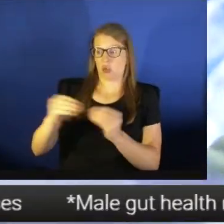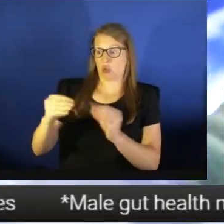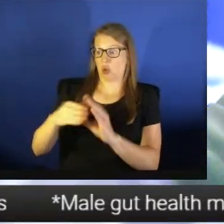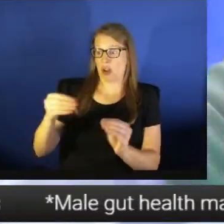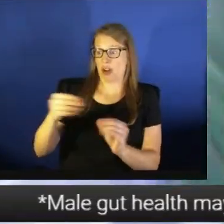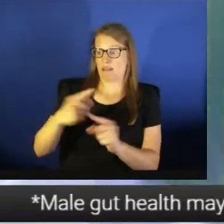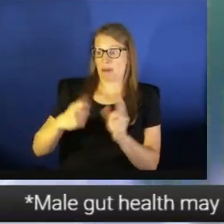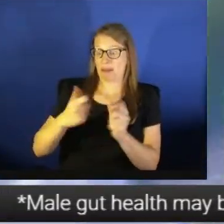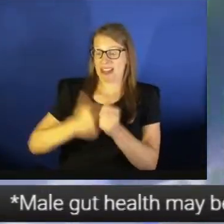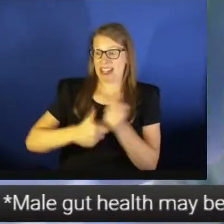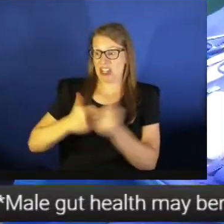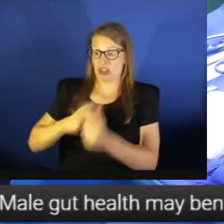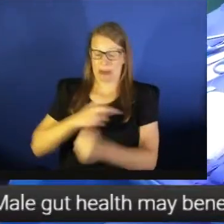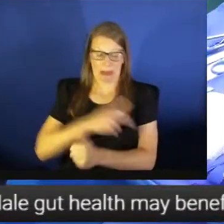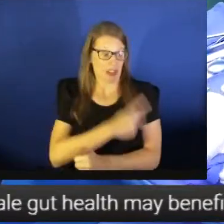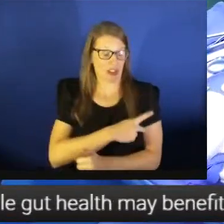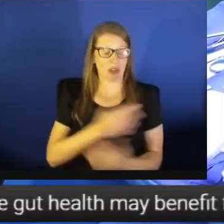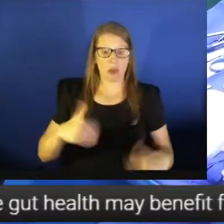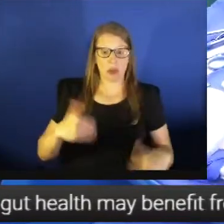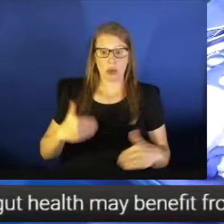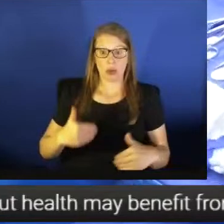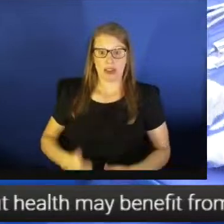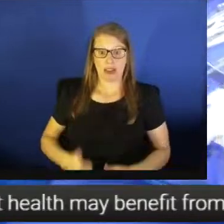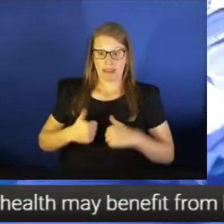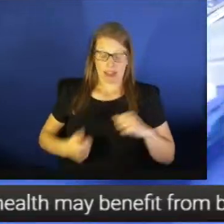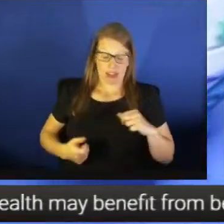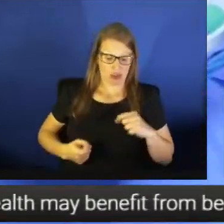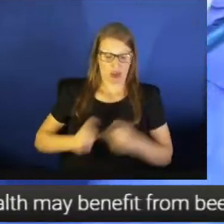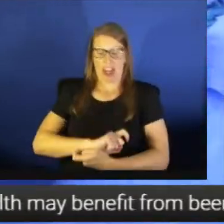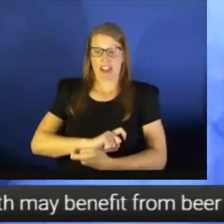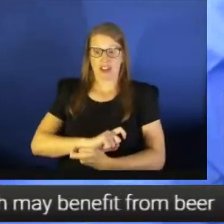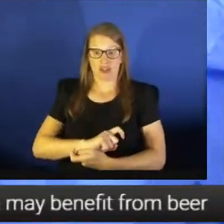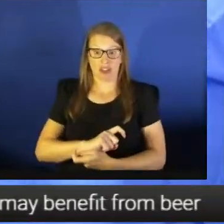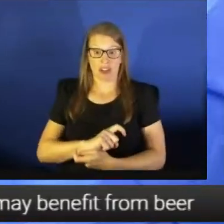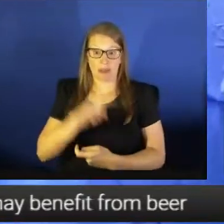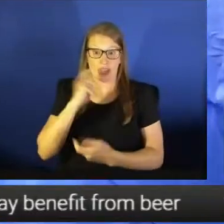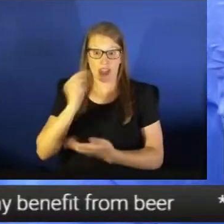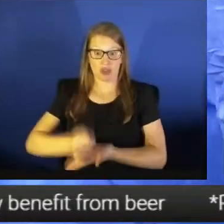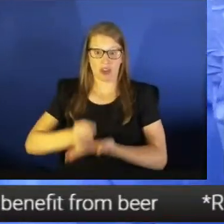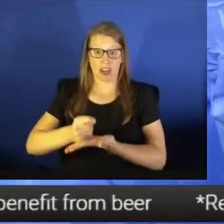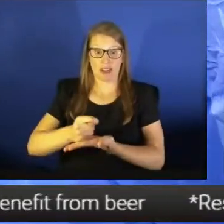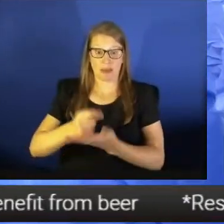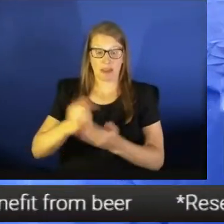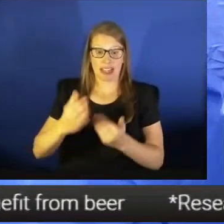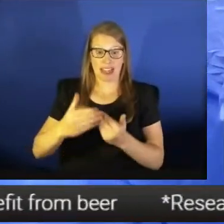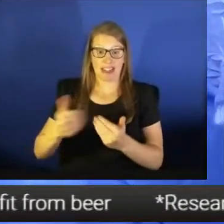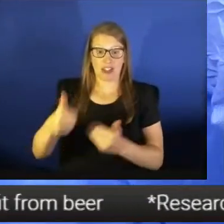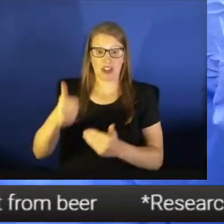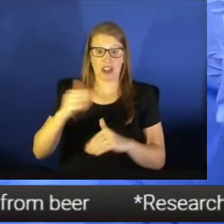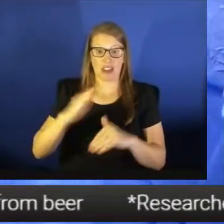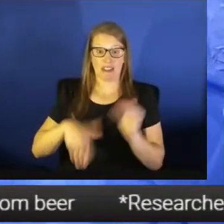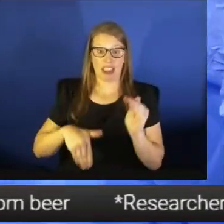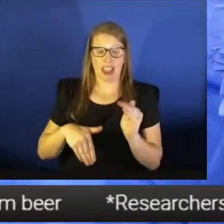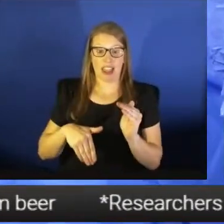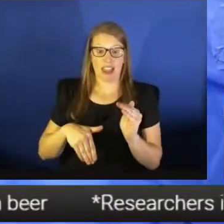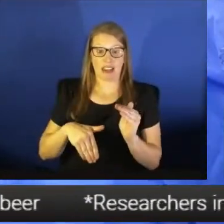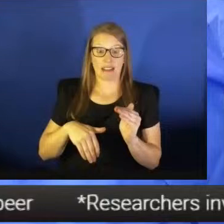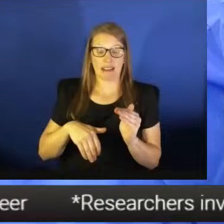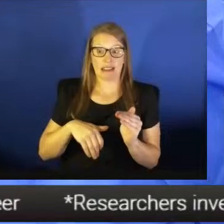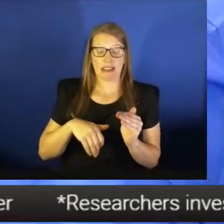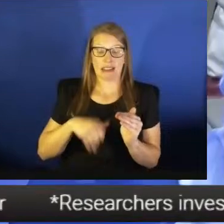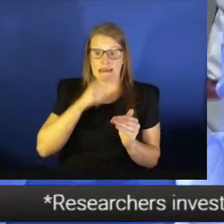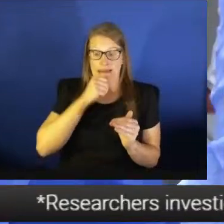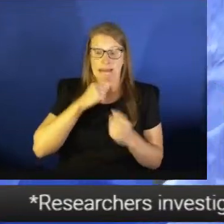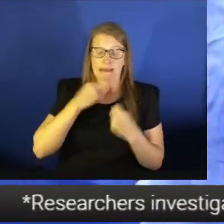is, because it makes the treatment so much easier than the grueling drive day after day. Can you explain